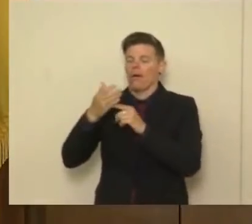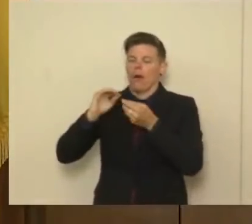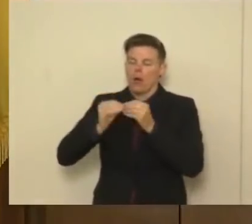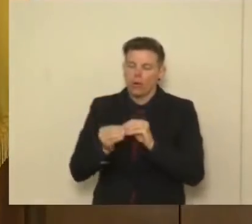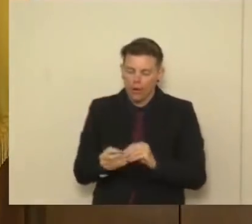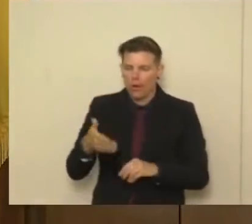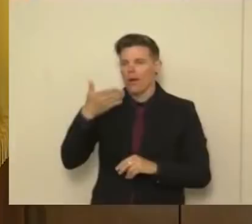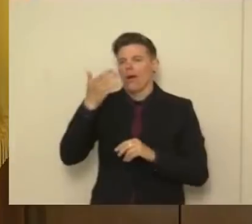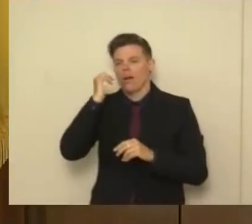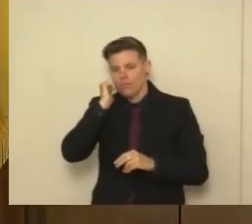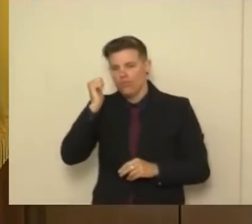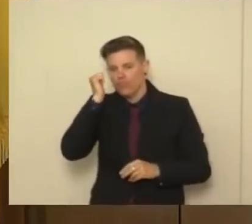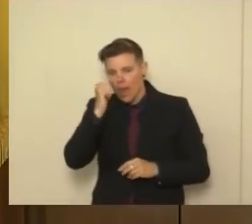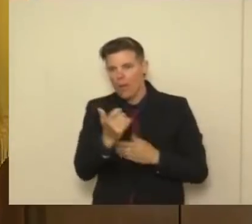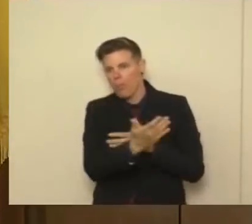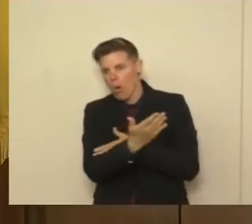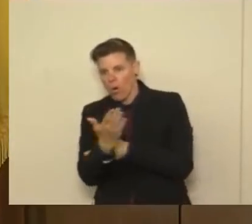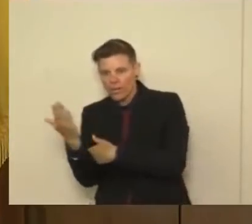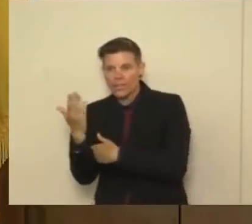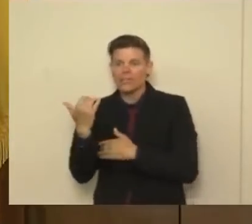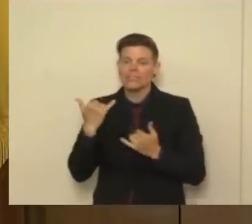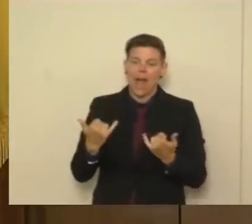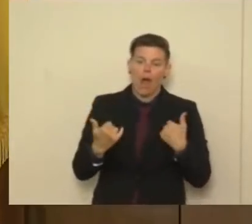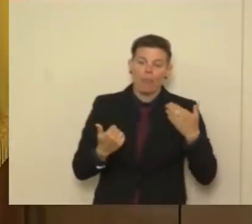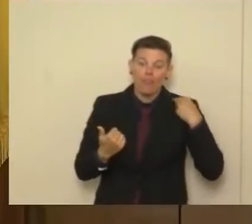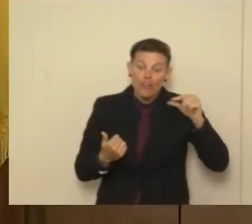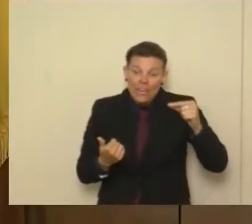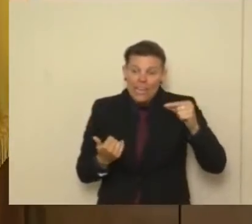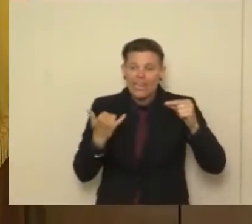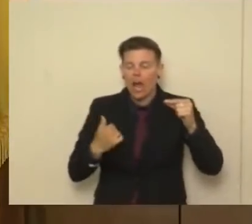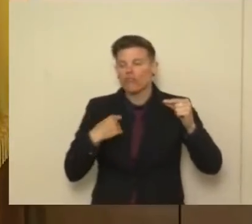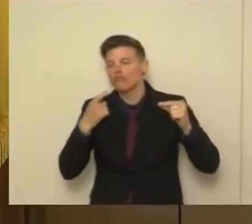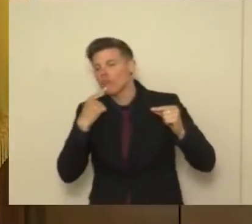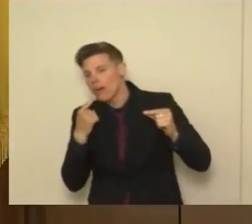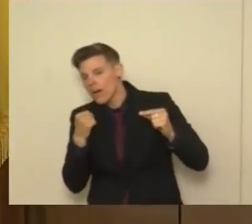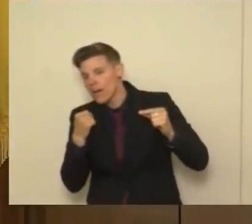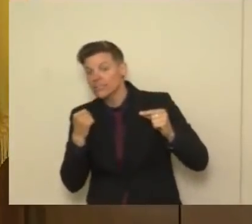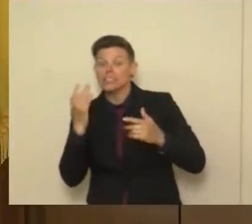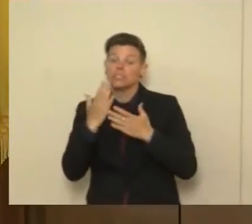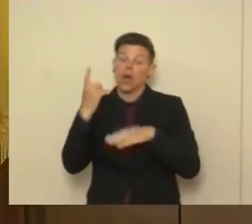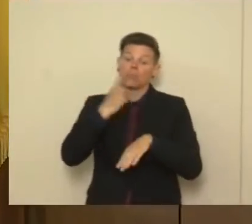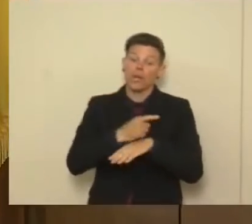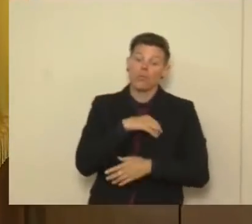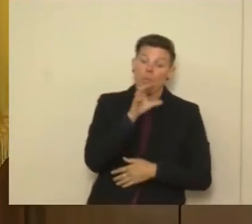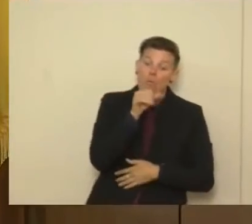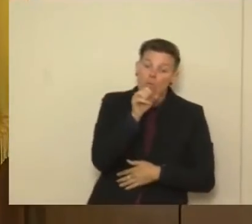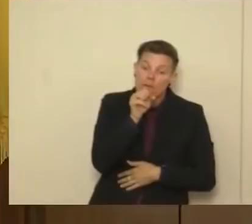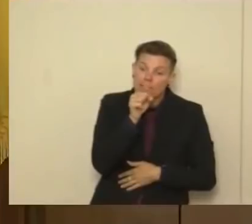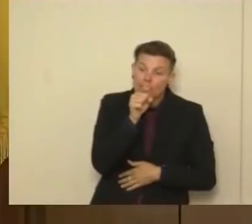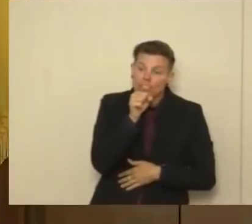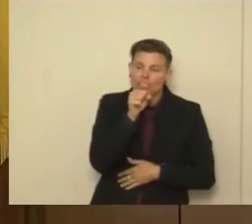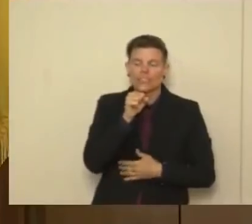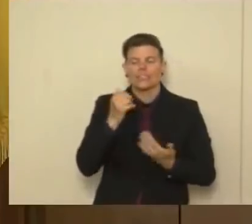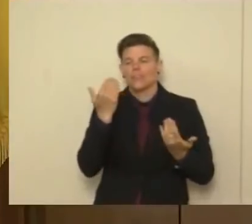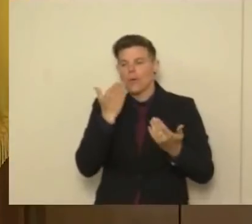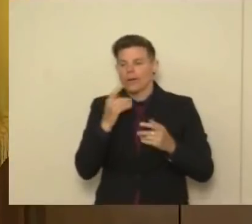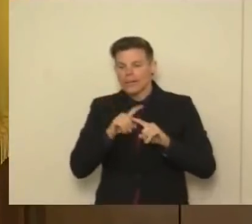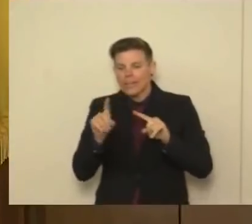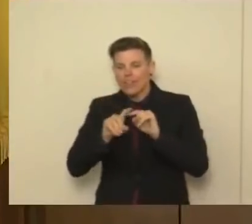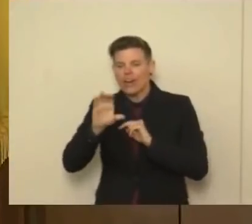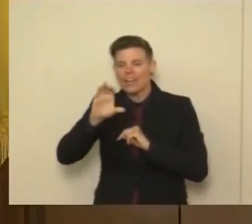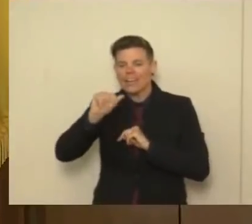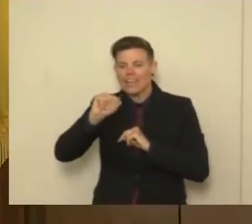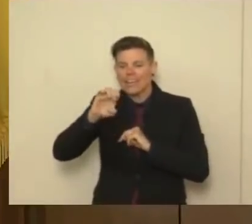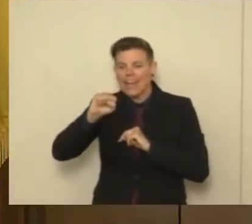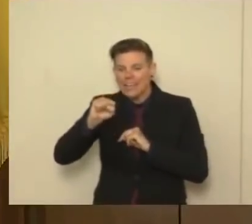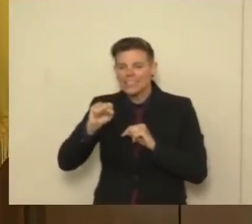red. Some days we've been orange. Nobody wants to see, right? I get case briefings every day. I compare them. I go 7 days back,